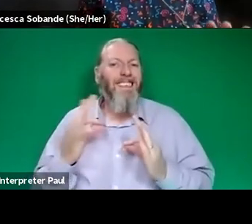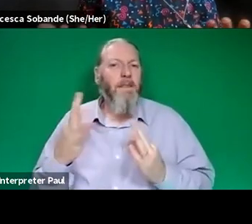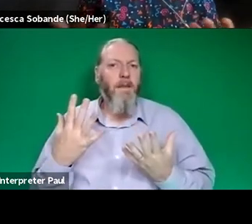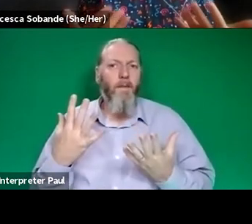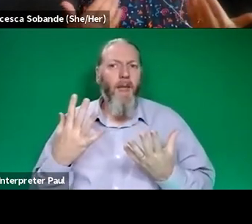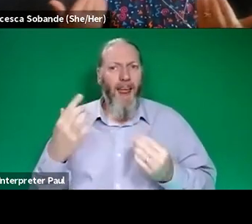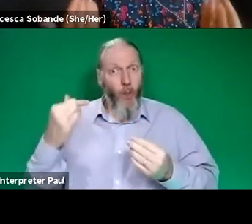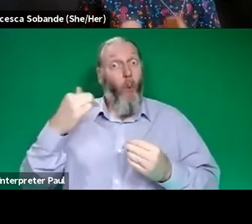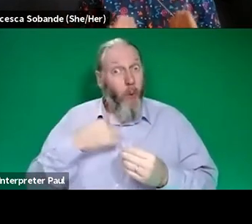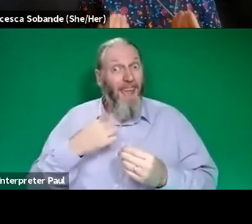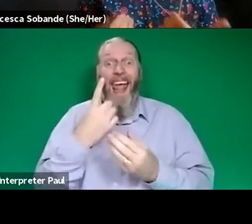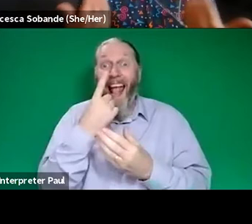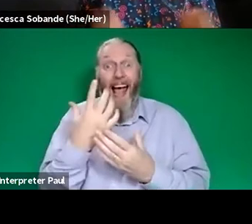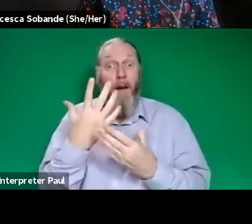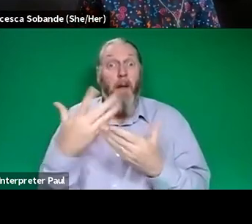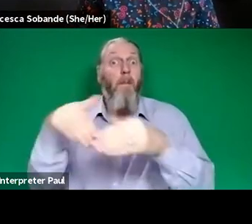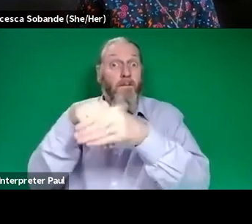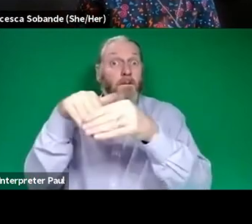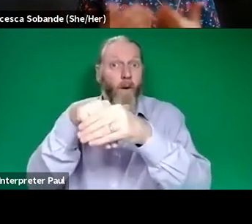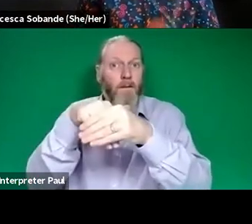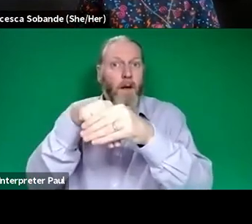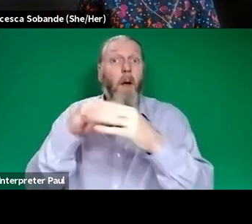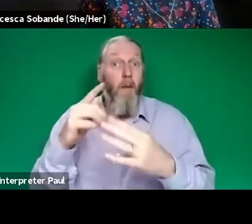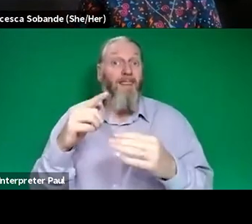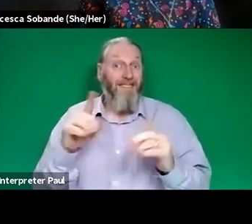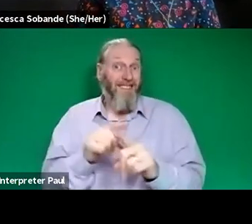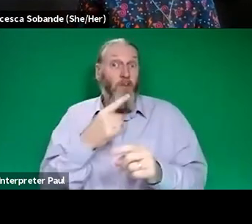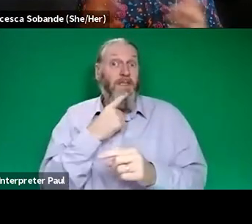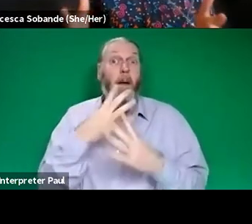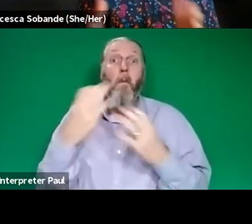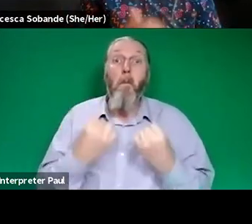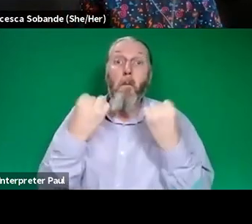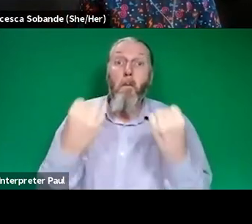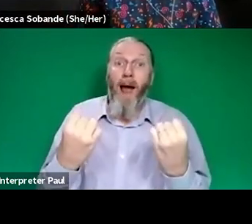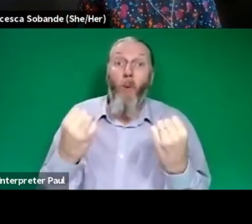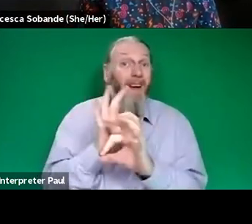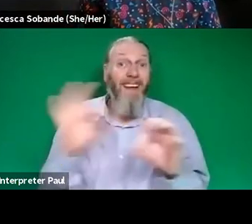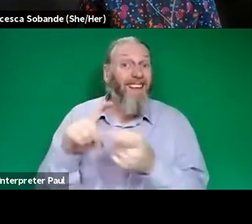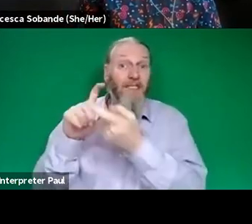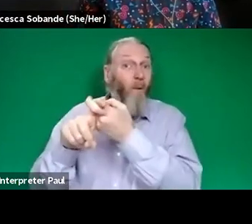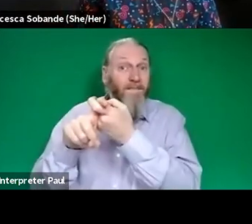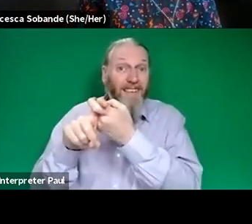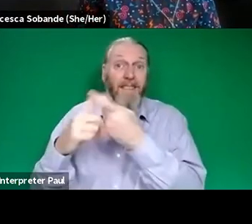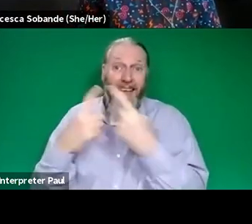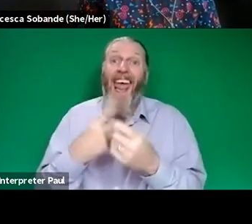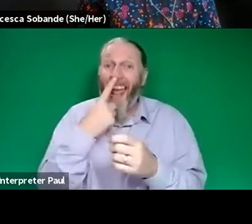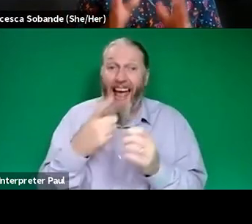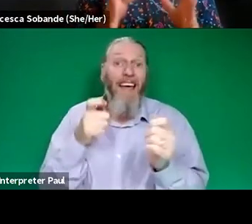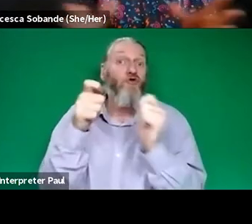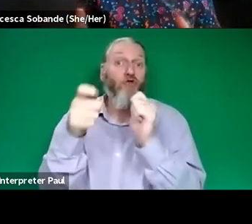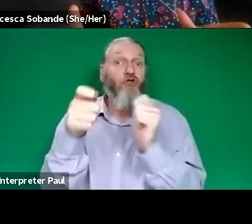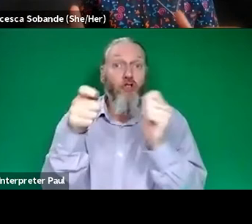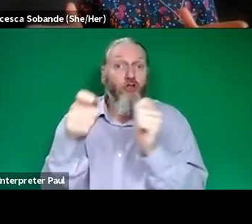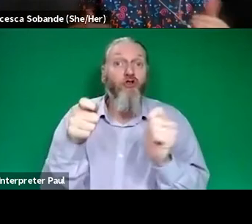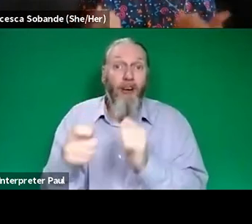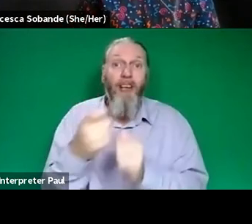saying is, you know, power is shapeshifts, it's not fixed, it is fluid, and it's not this